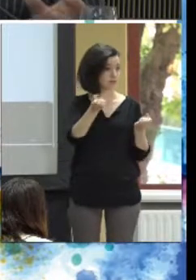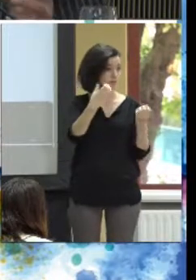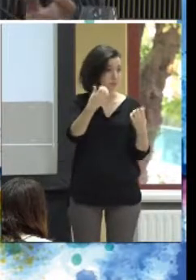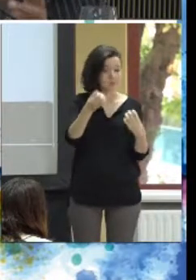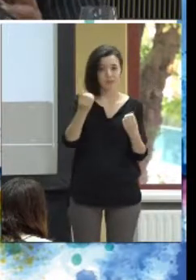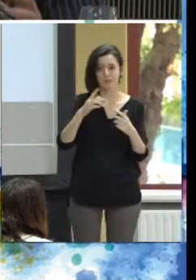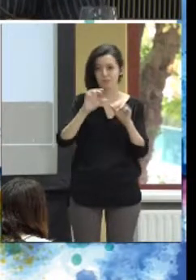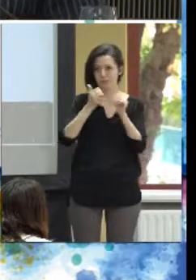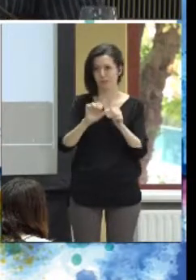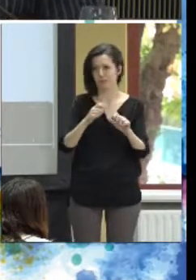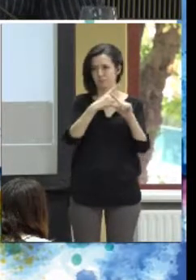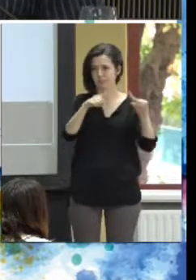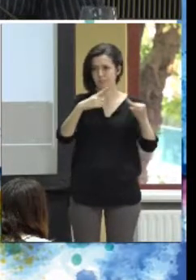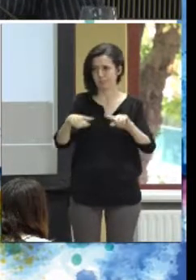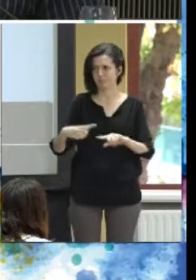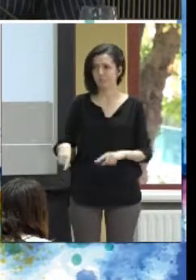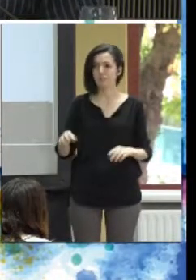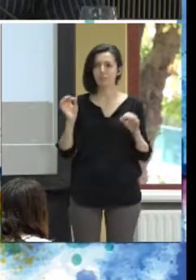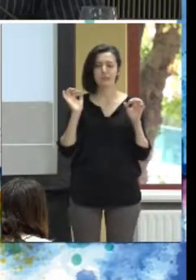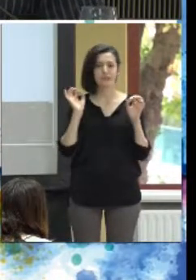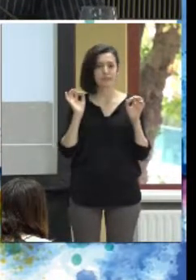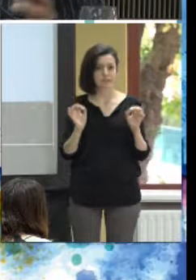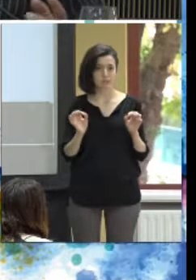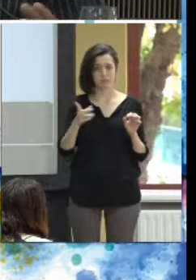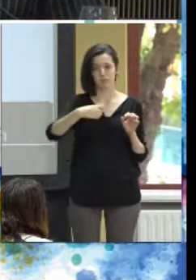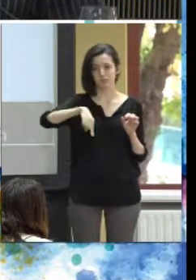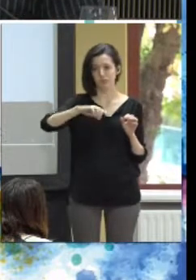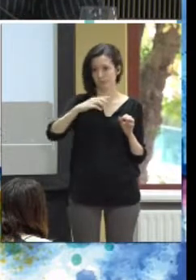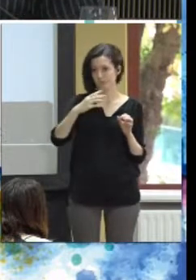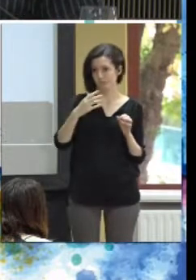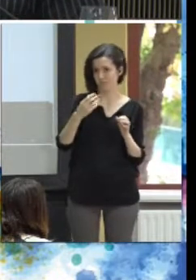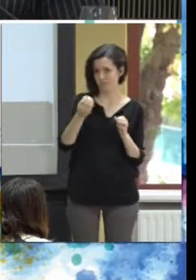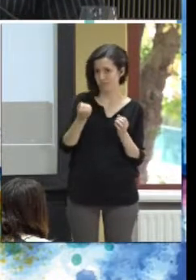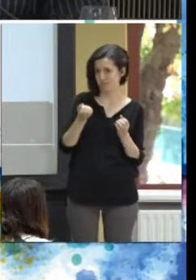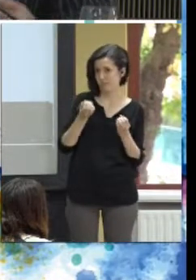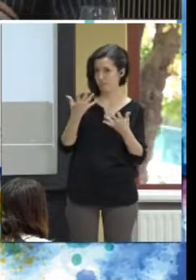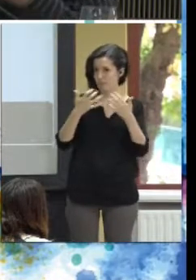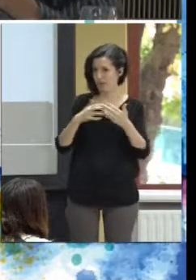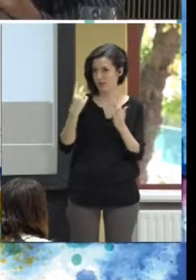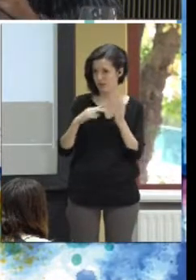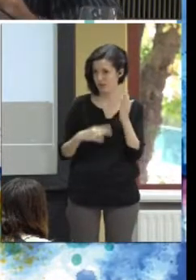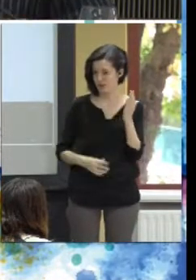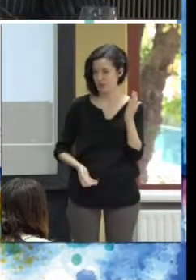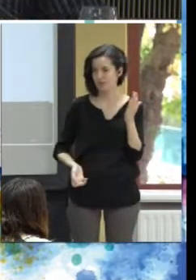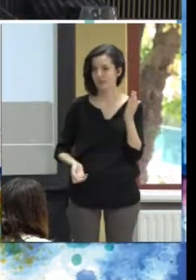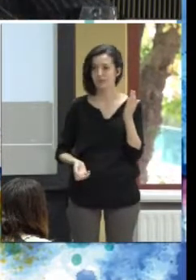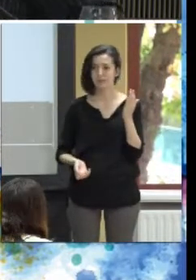we're building a lot on the content management system, which is the major challenge. It's the El